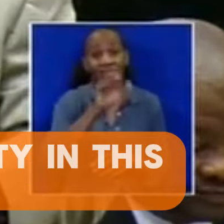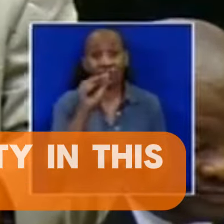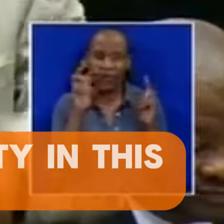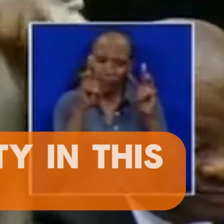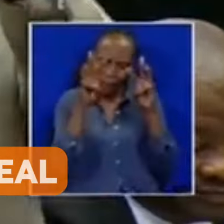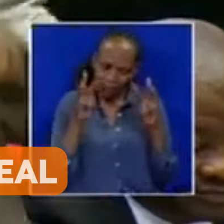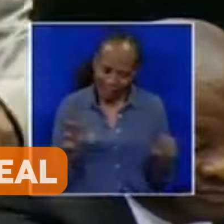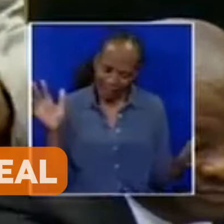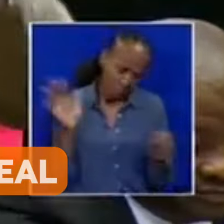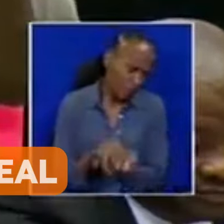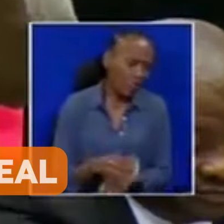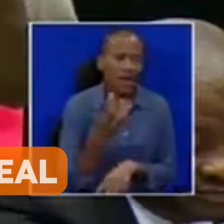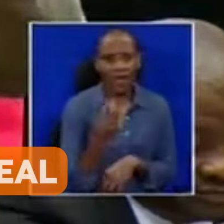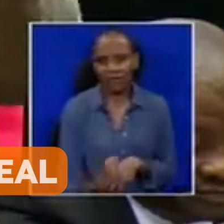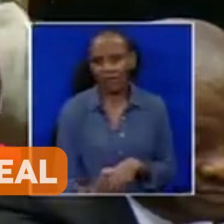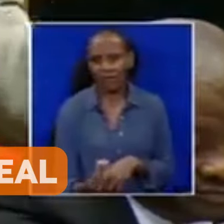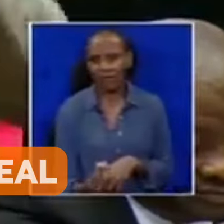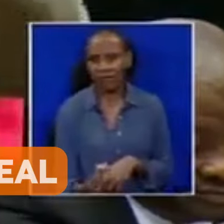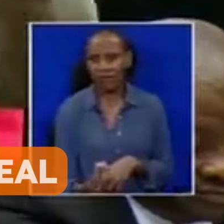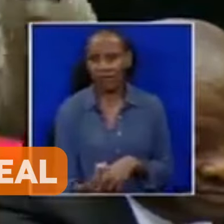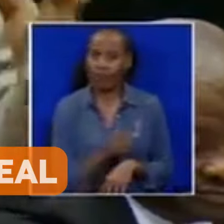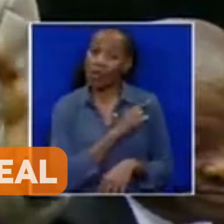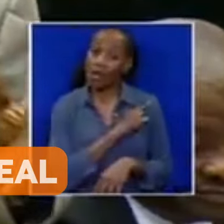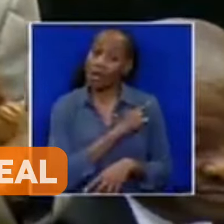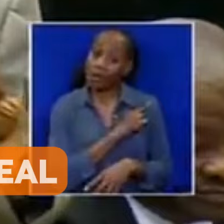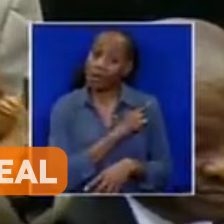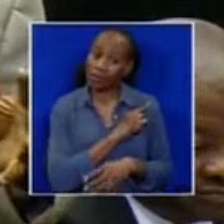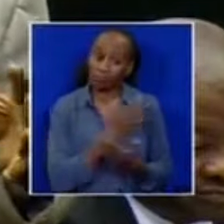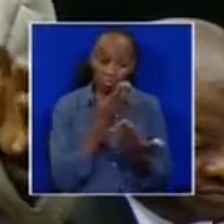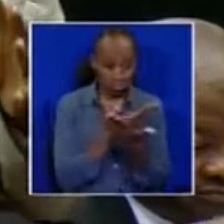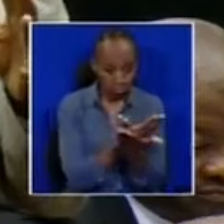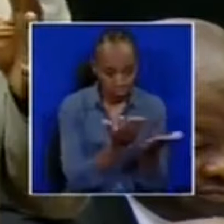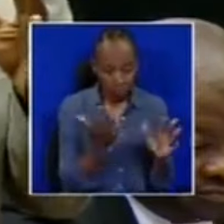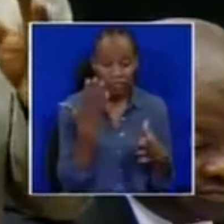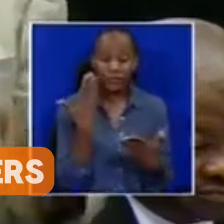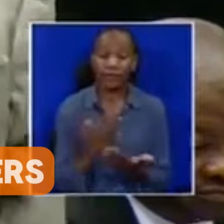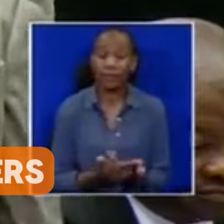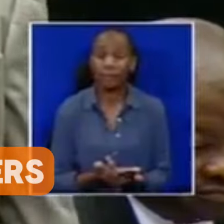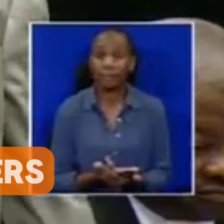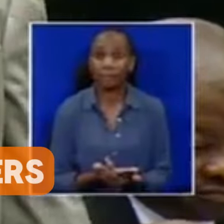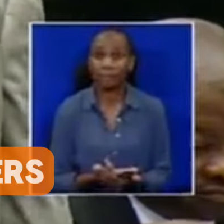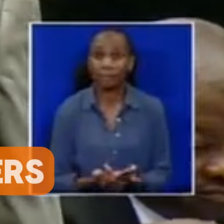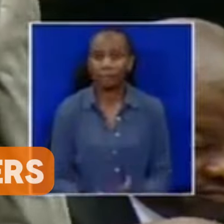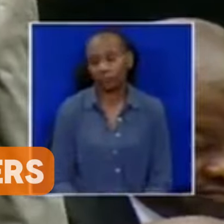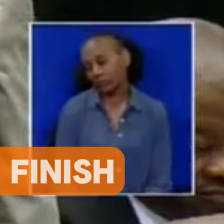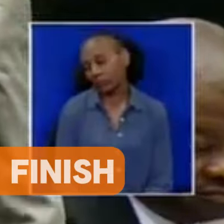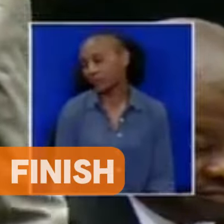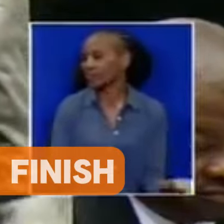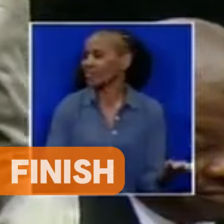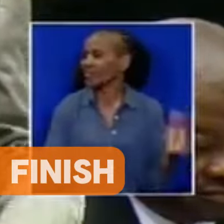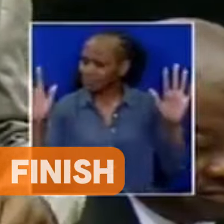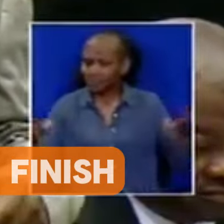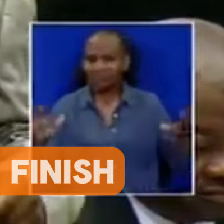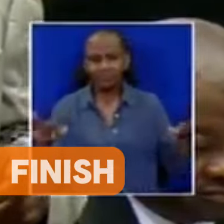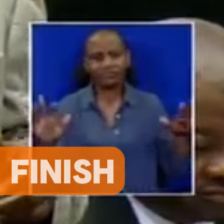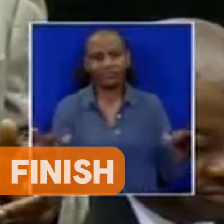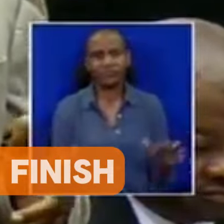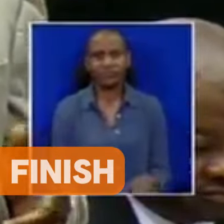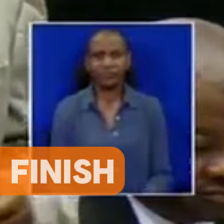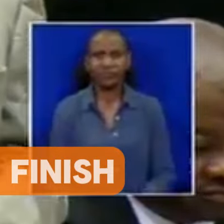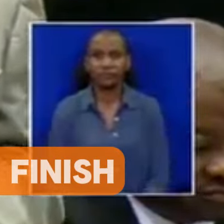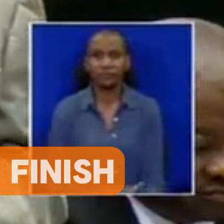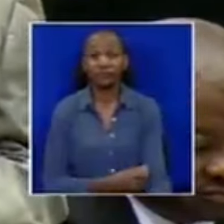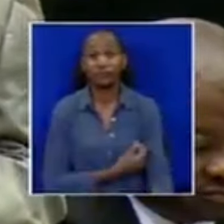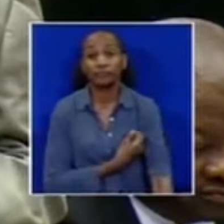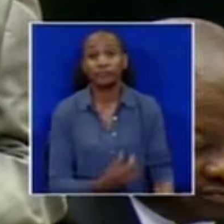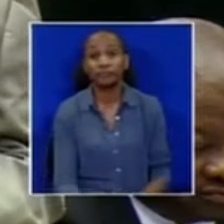this country so that we can deal. Order, honorable members, allow honorable Lekota to